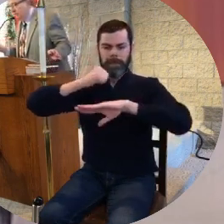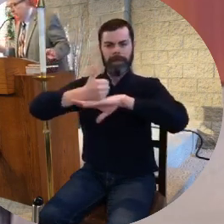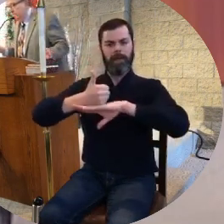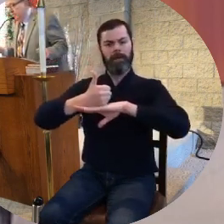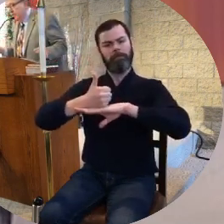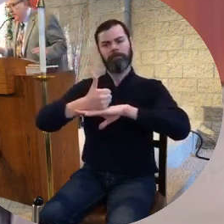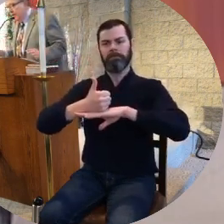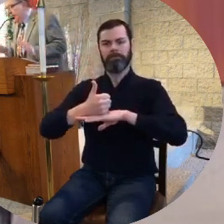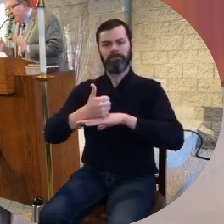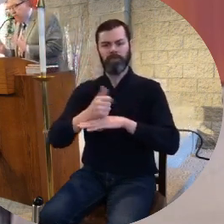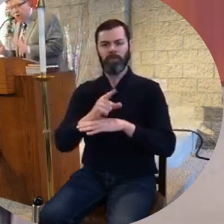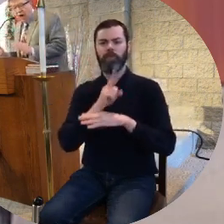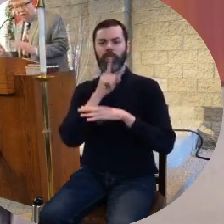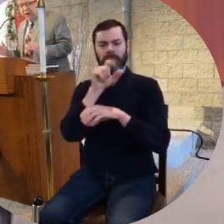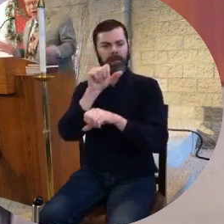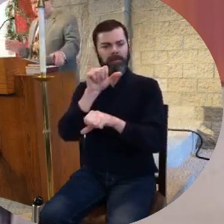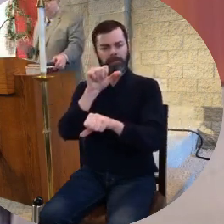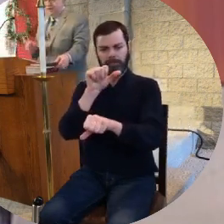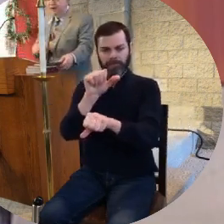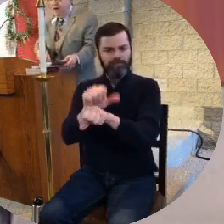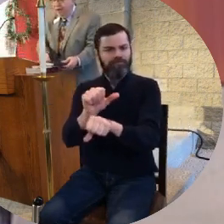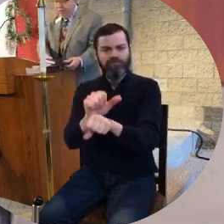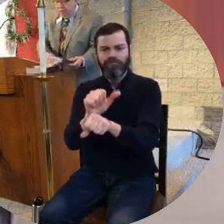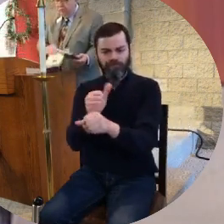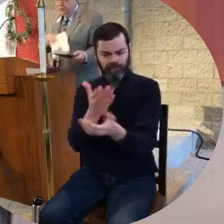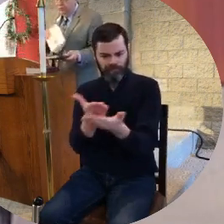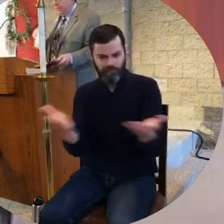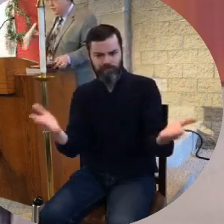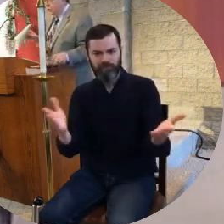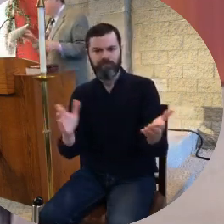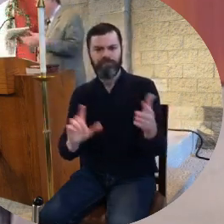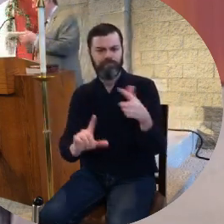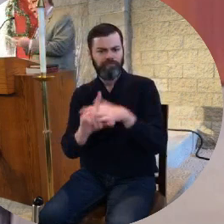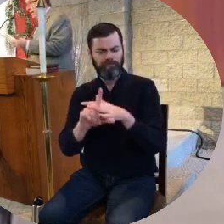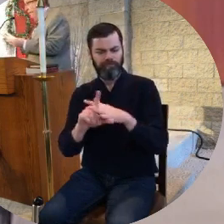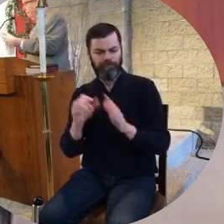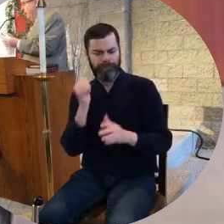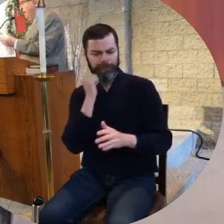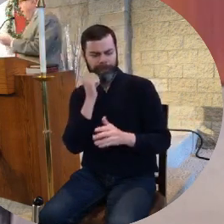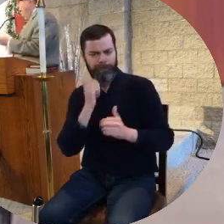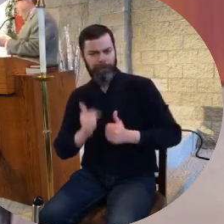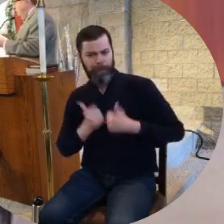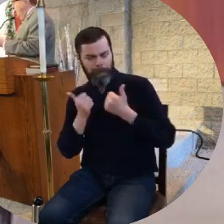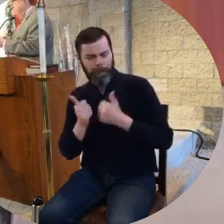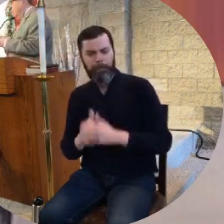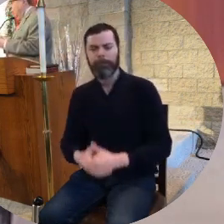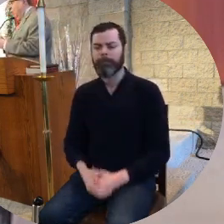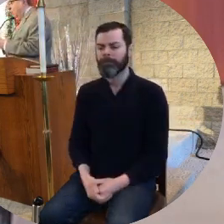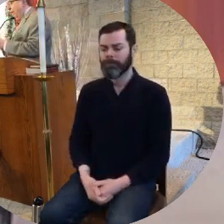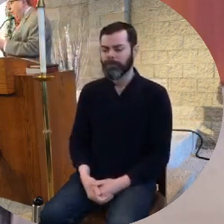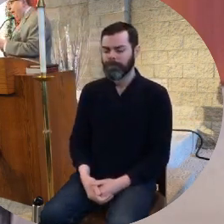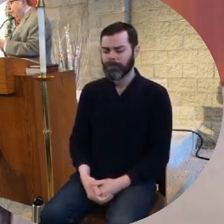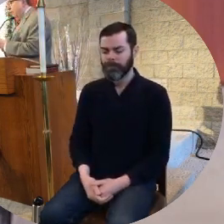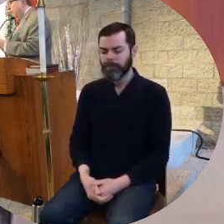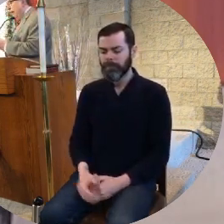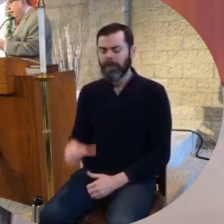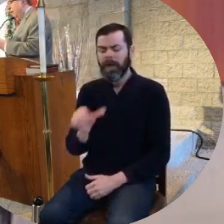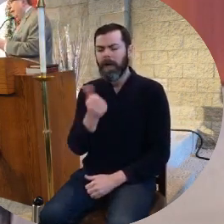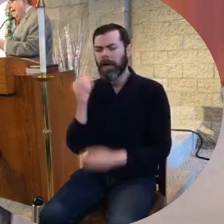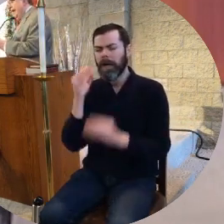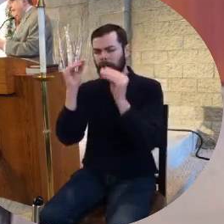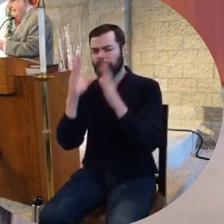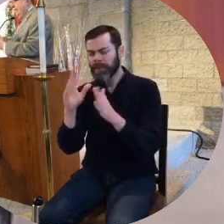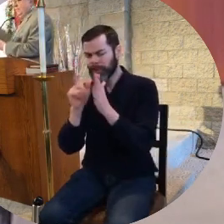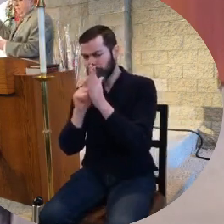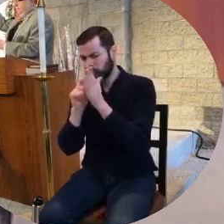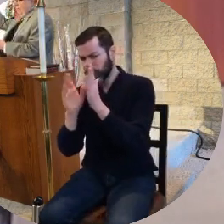imagination. Neville Goddard, another phenomenal teacher of mine, and he's a great writer as well,